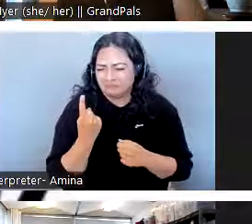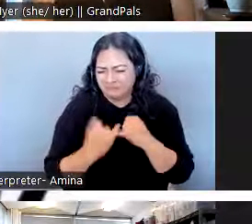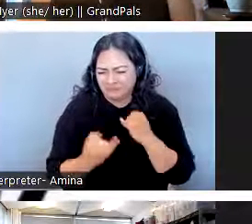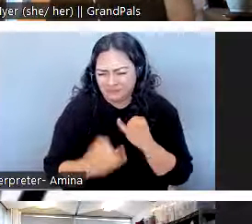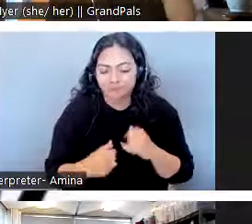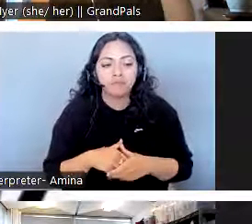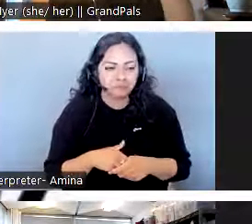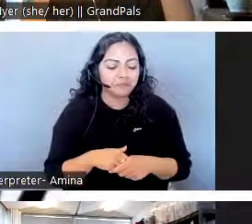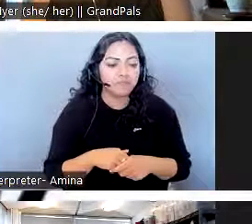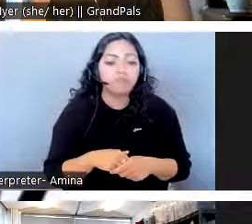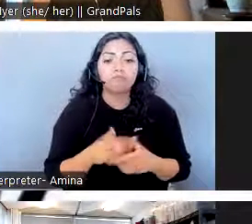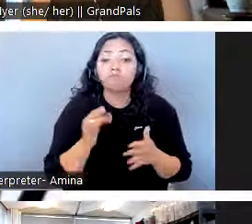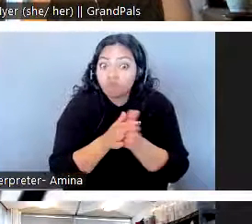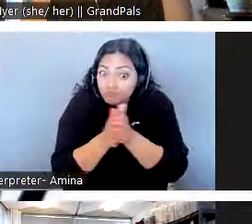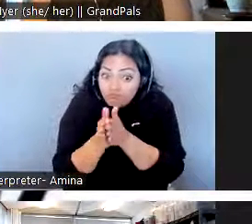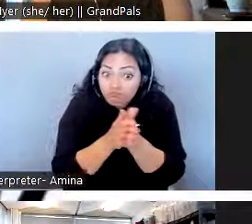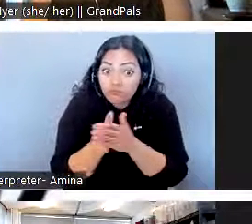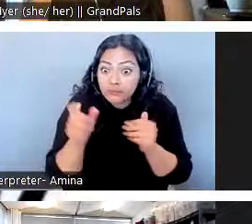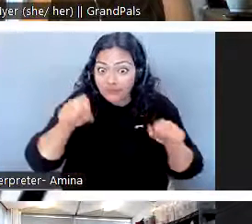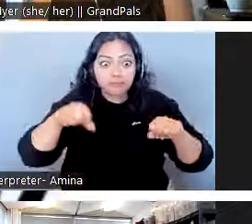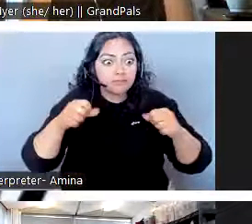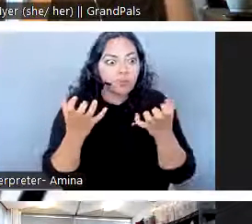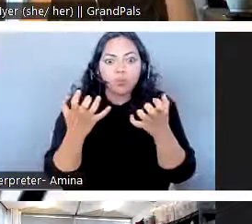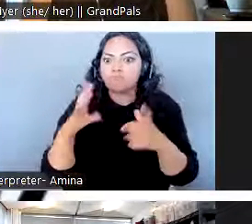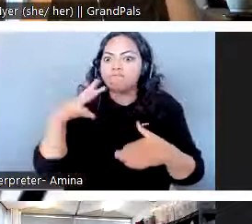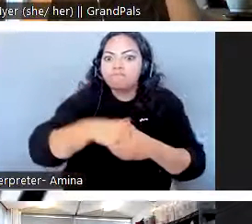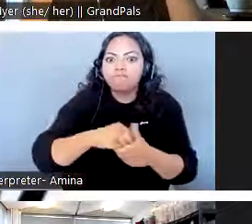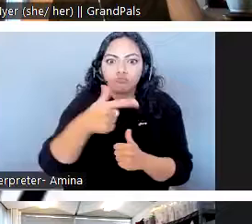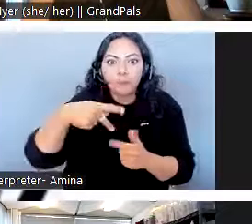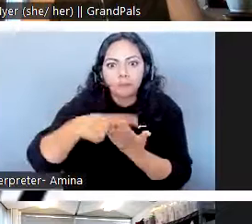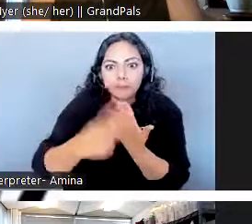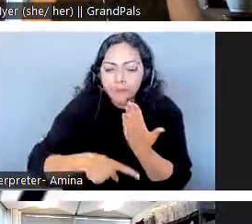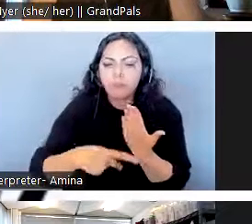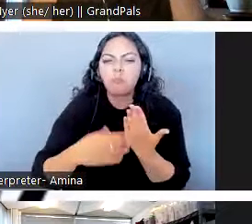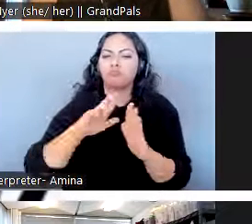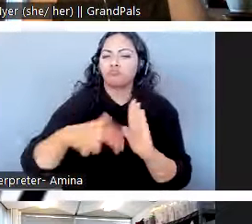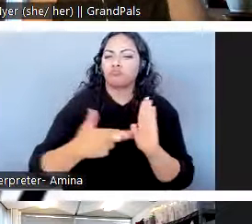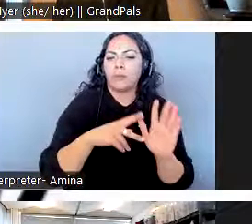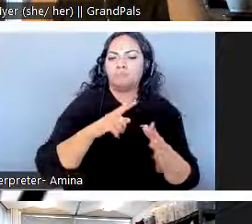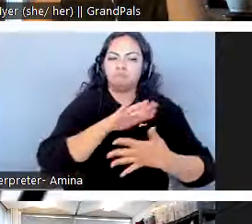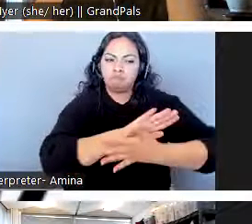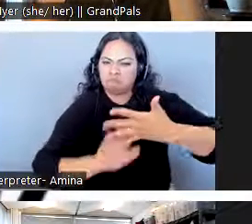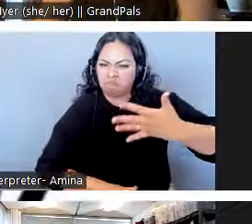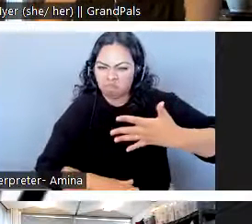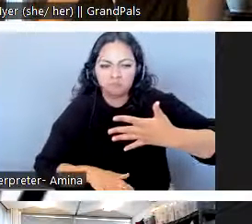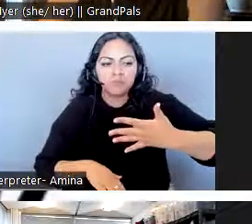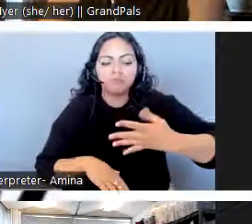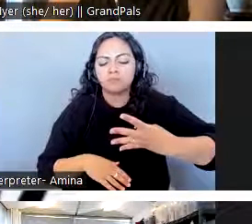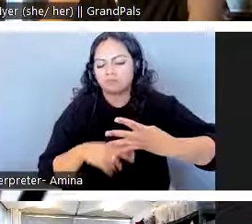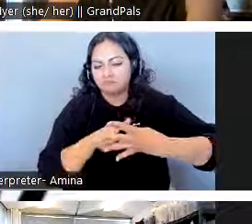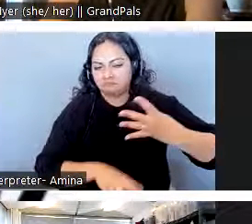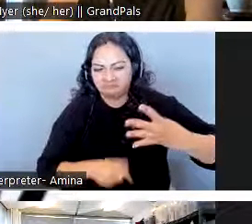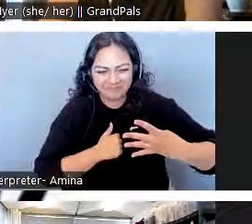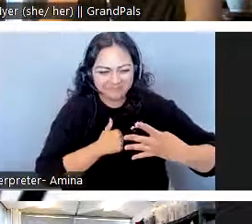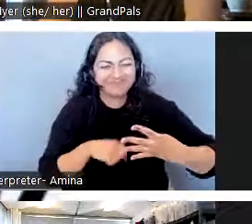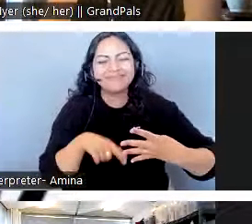Here are some ways that if you are interested in getting involved, there's different roles. You can become a GrandPal. You may know someone who wants to